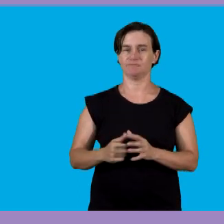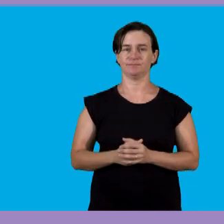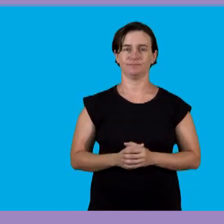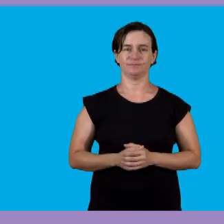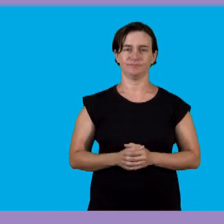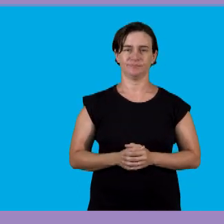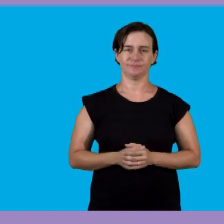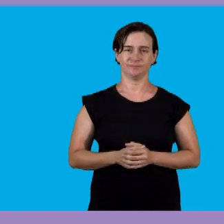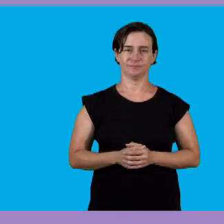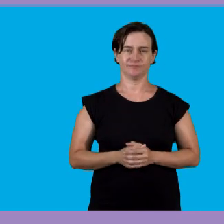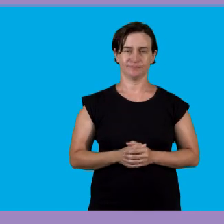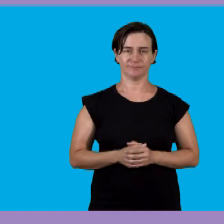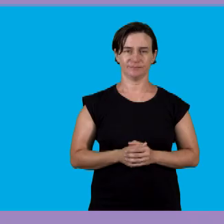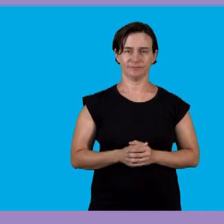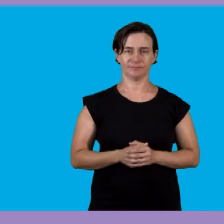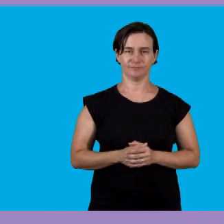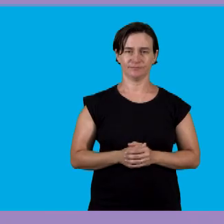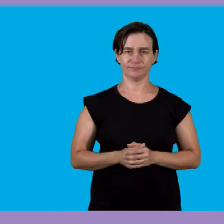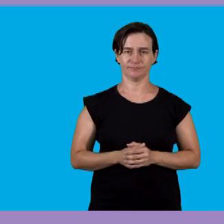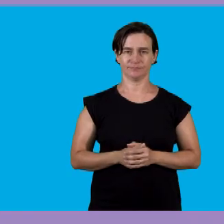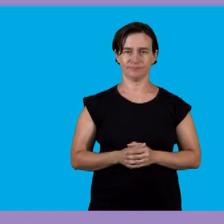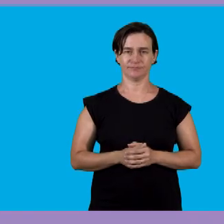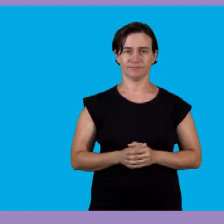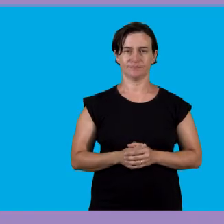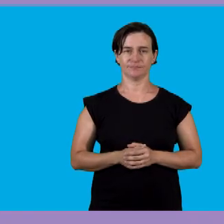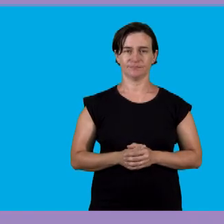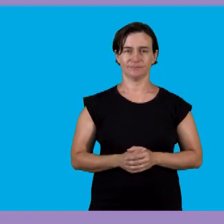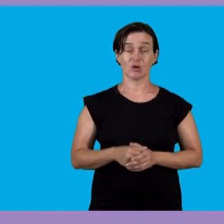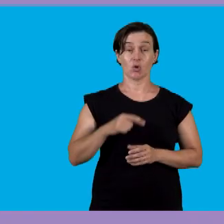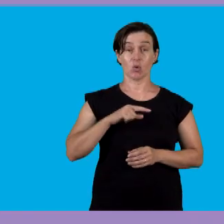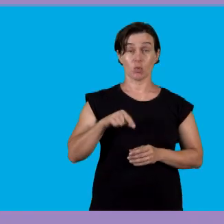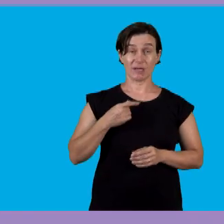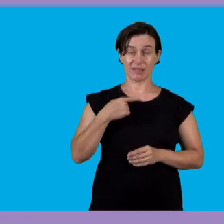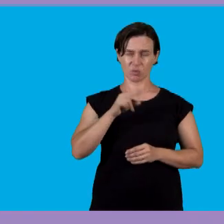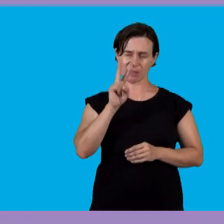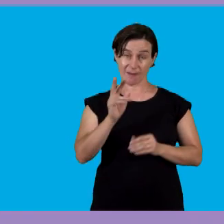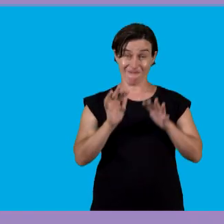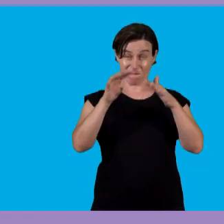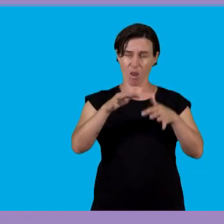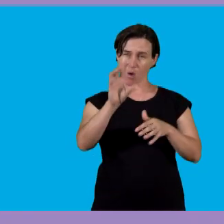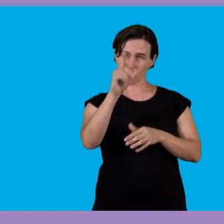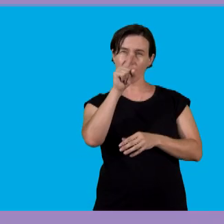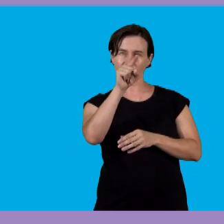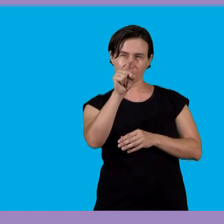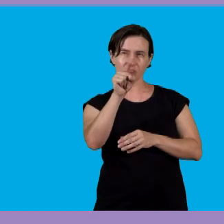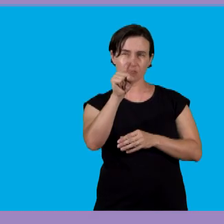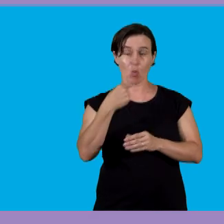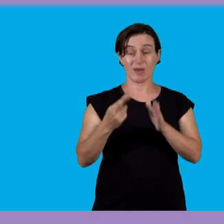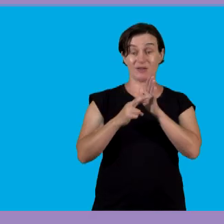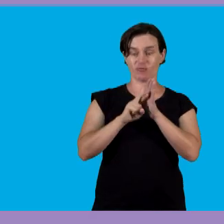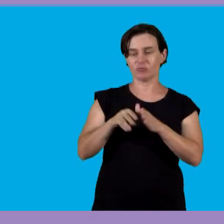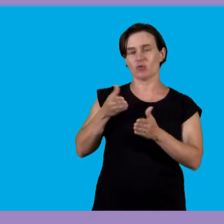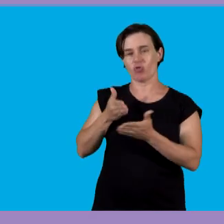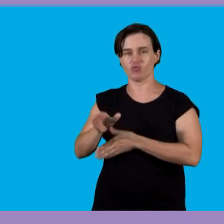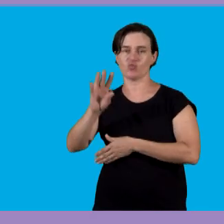is going to be a 10. So that is us taking this flow diagram and representing it